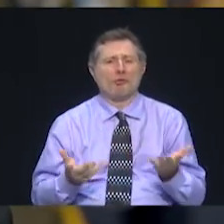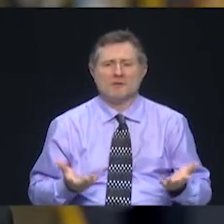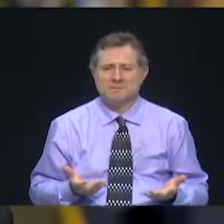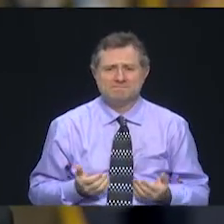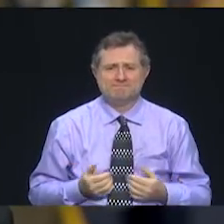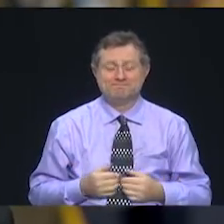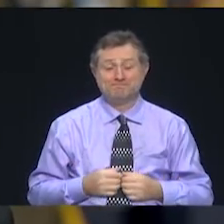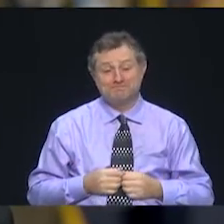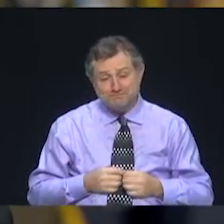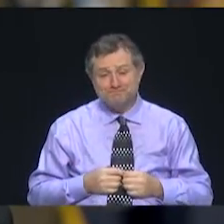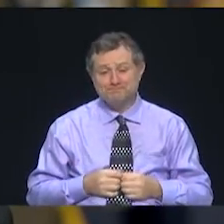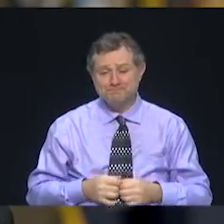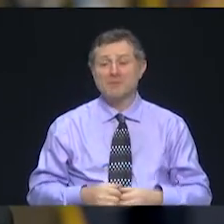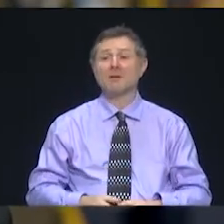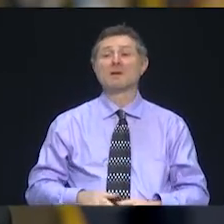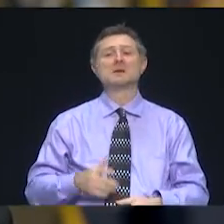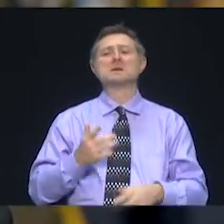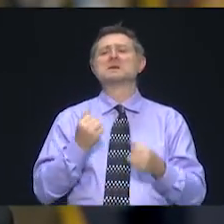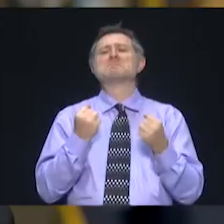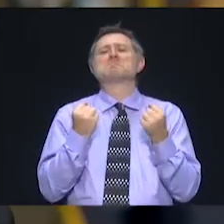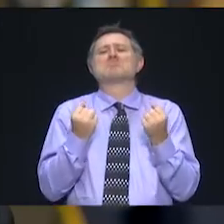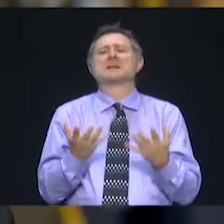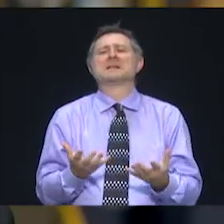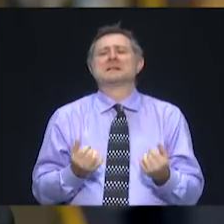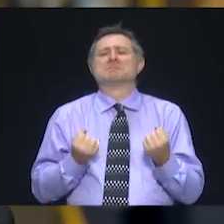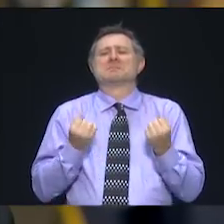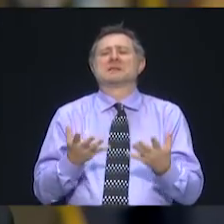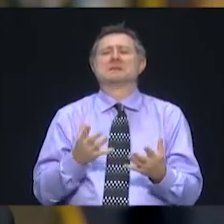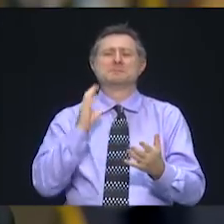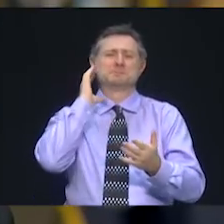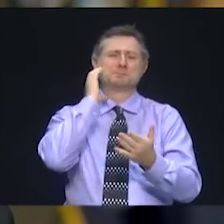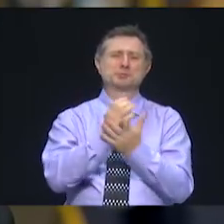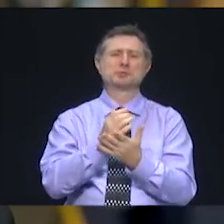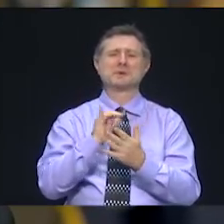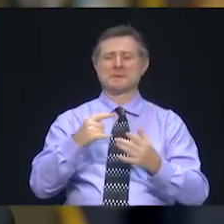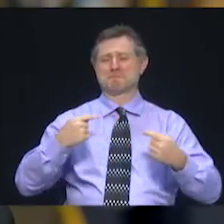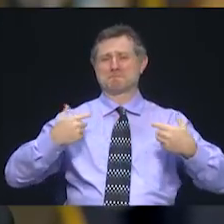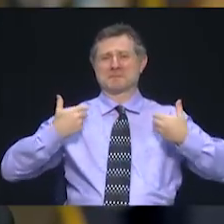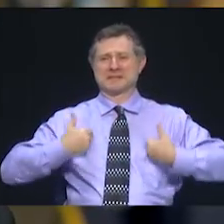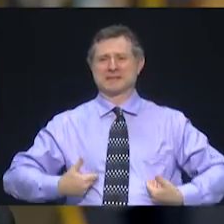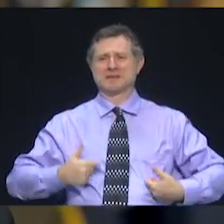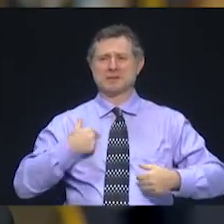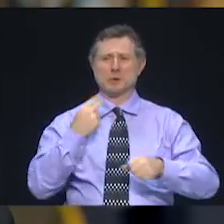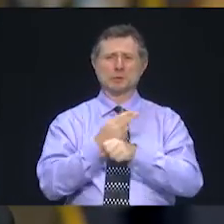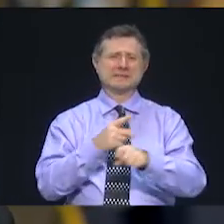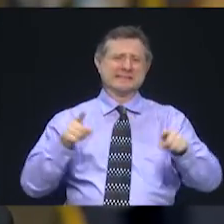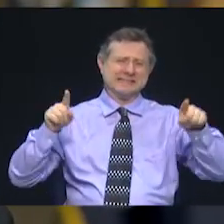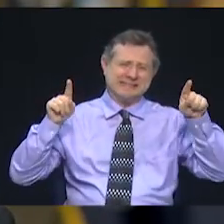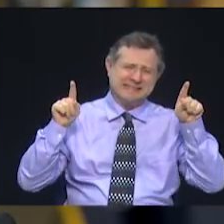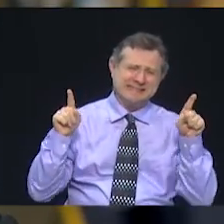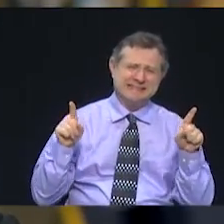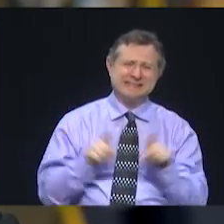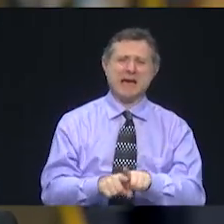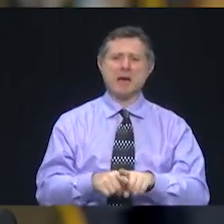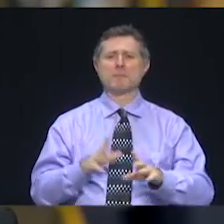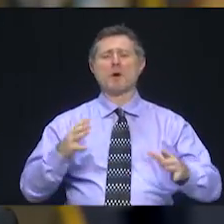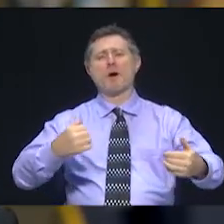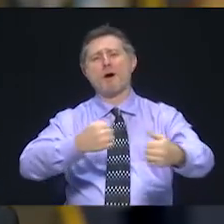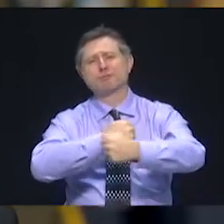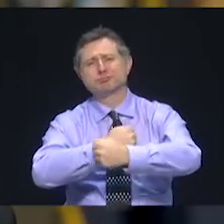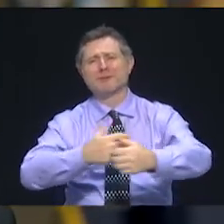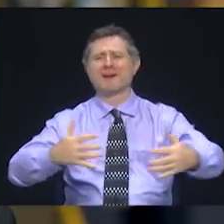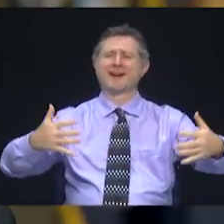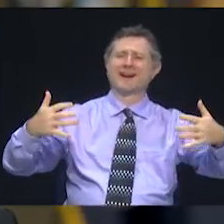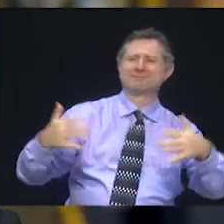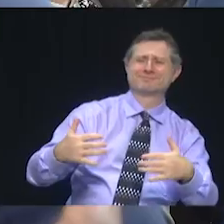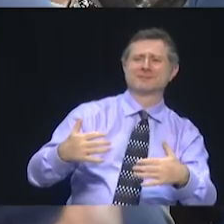are hundreds, if not thousands, of photos of me using the exact same gesture. I do